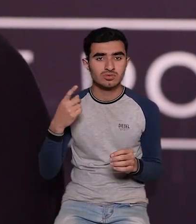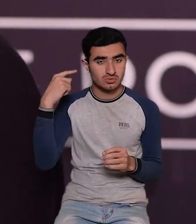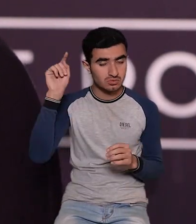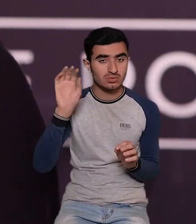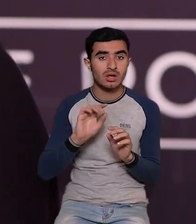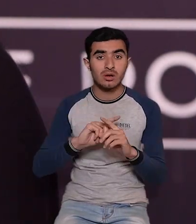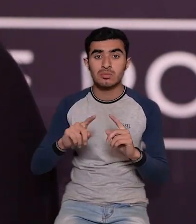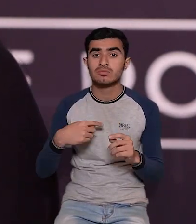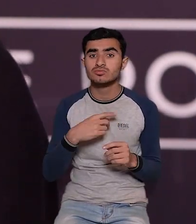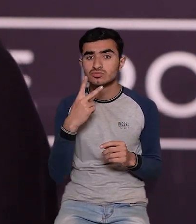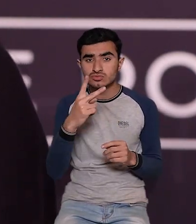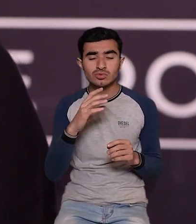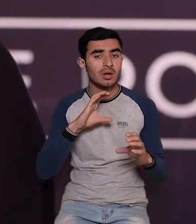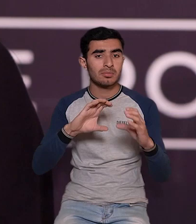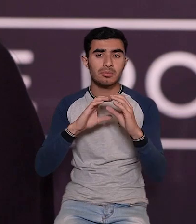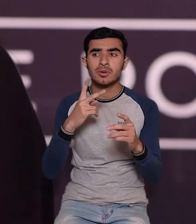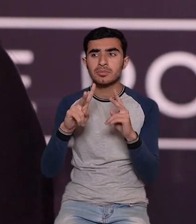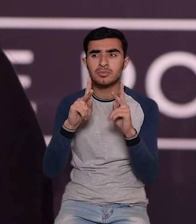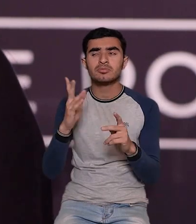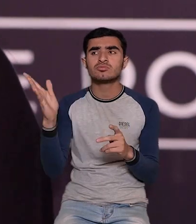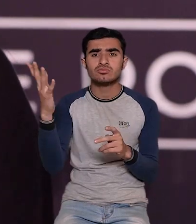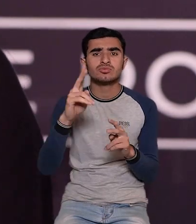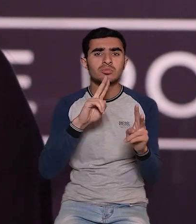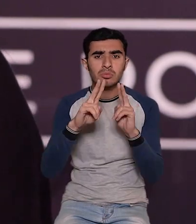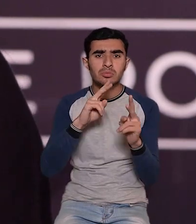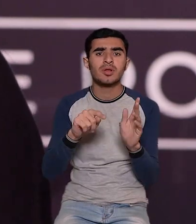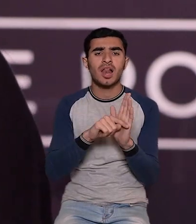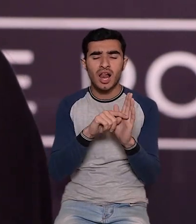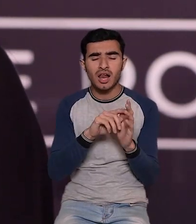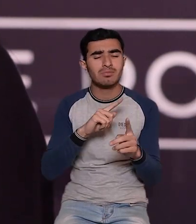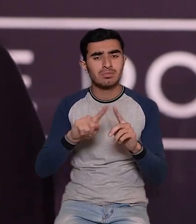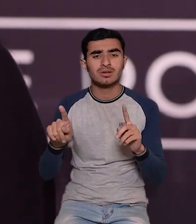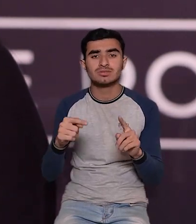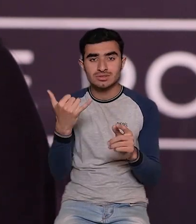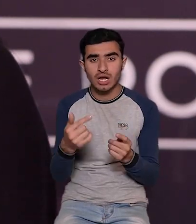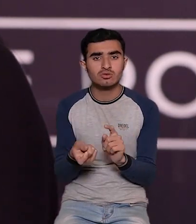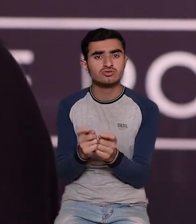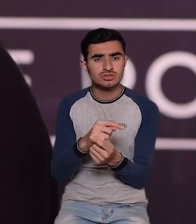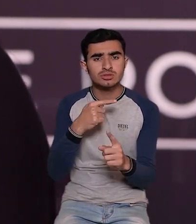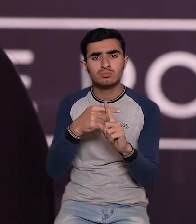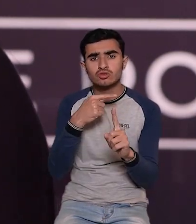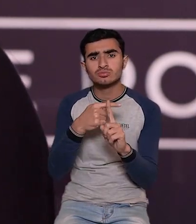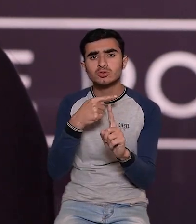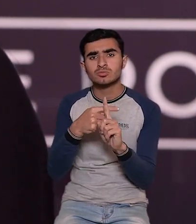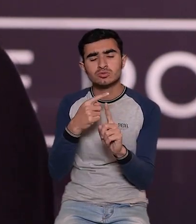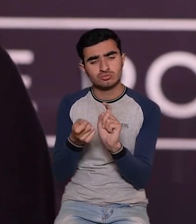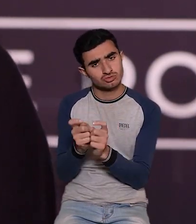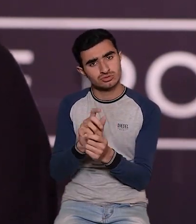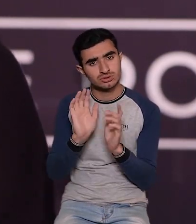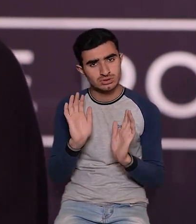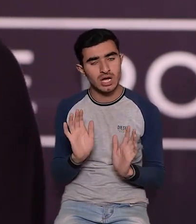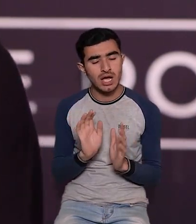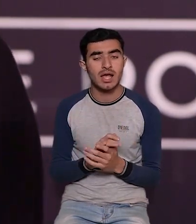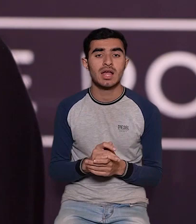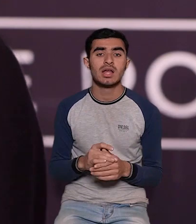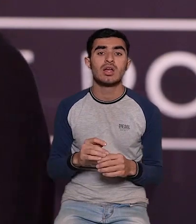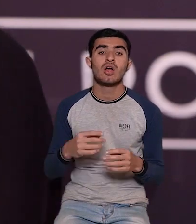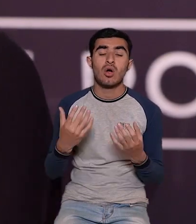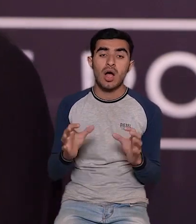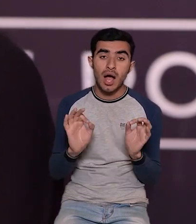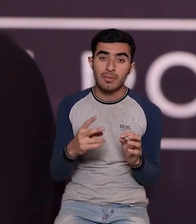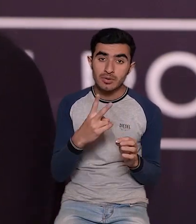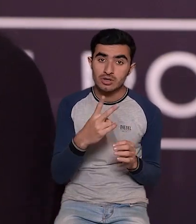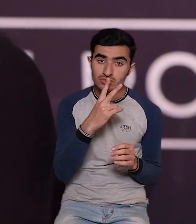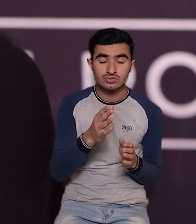all these conversations actually changing and becoming positive. And I think this is certainly one